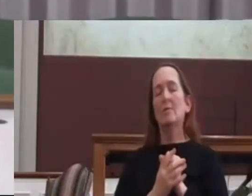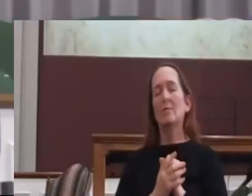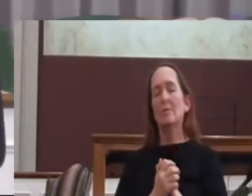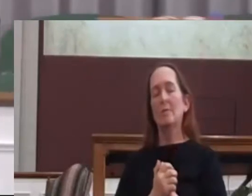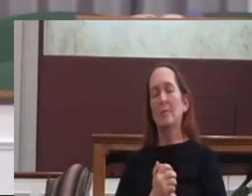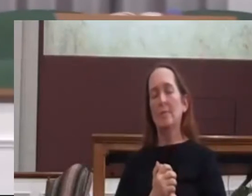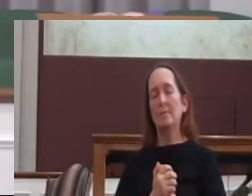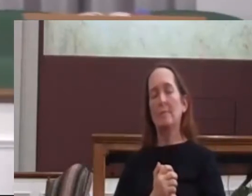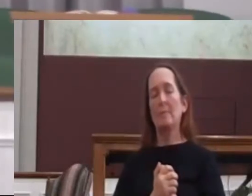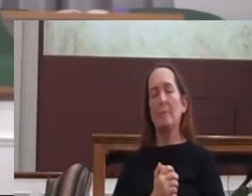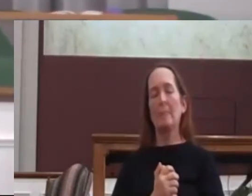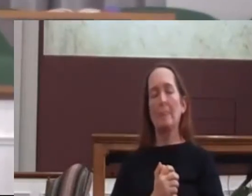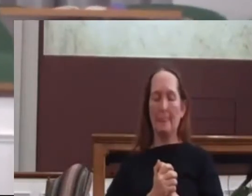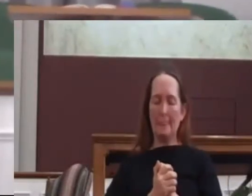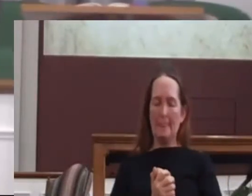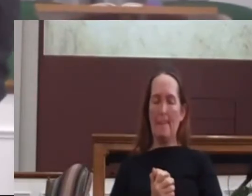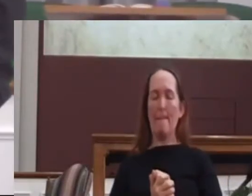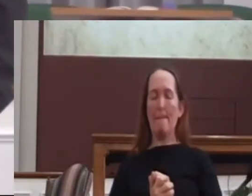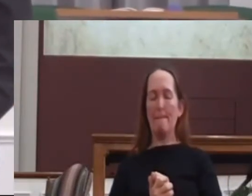God,